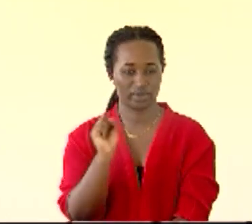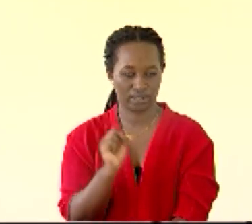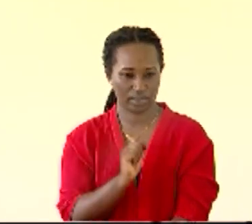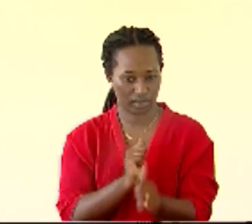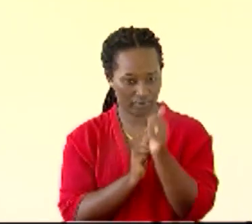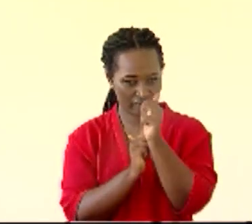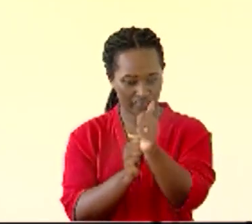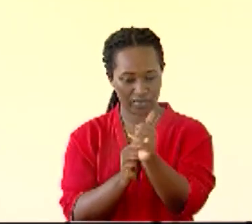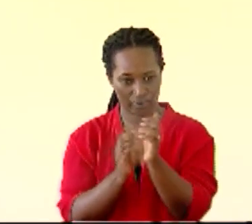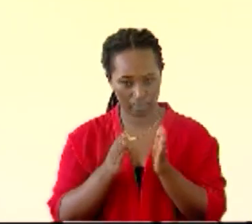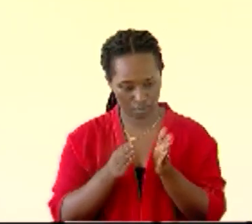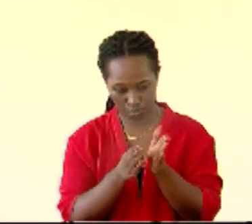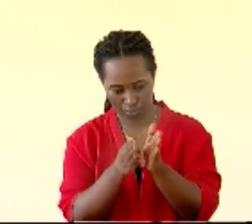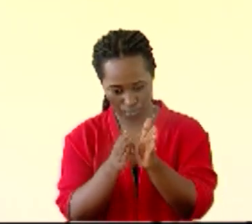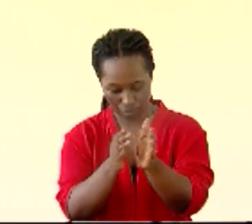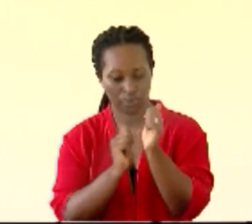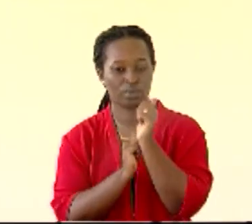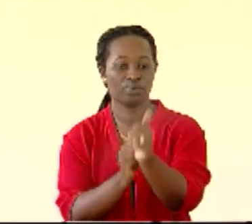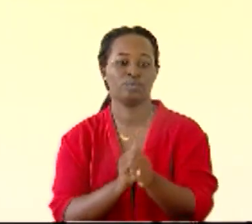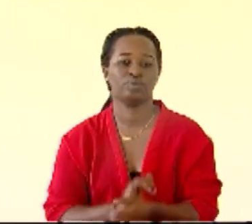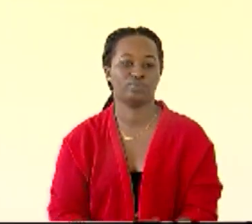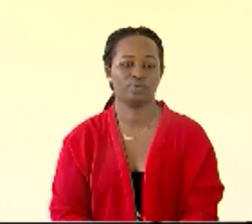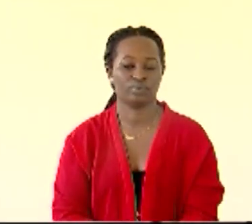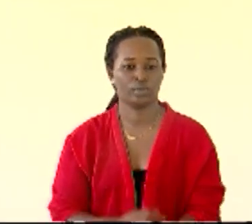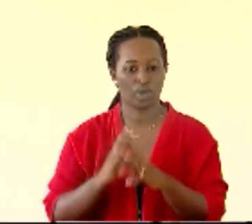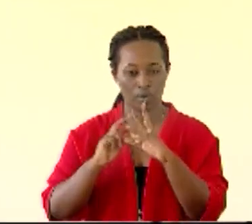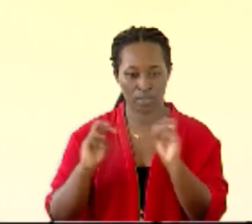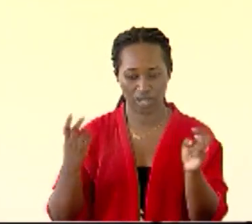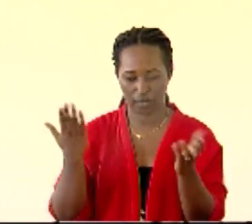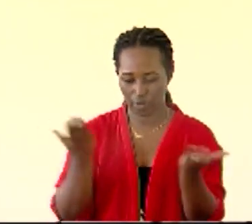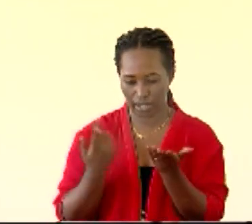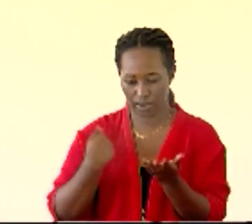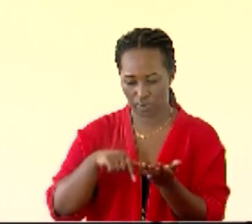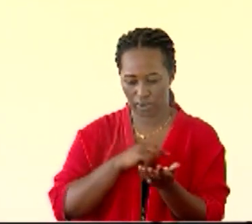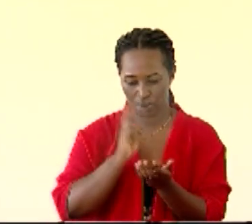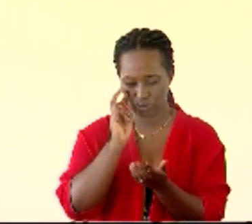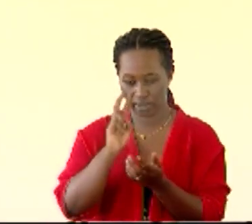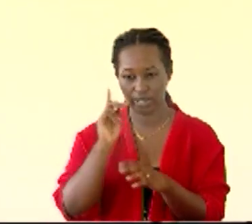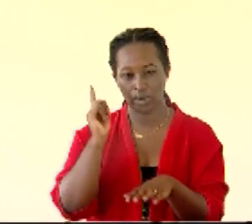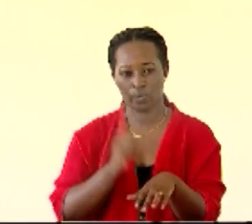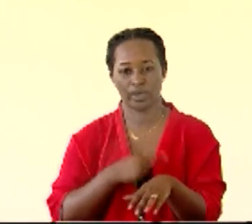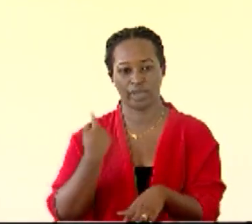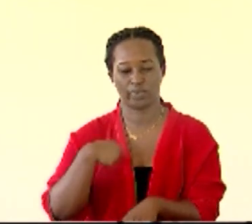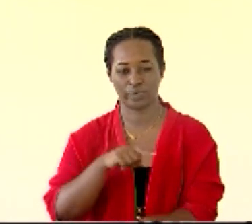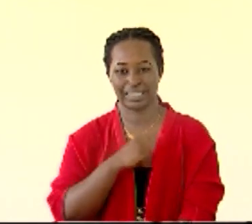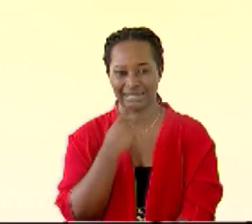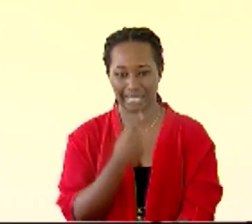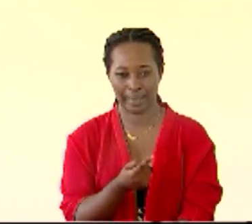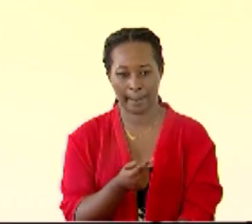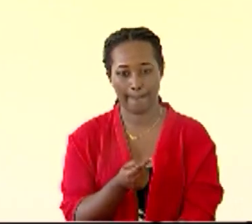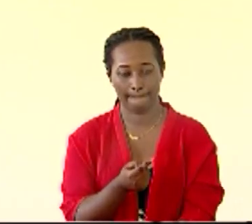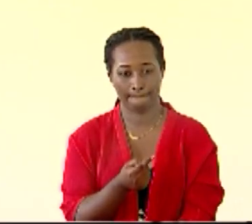Follow the path. Check where we look at when we say